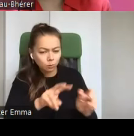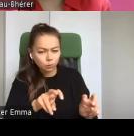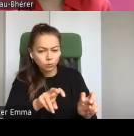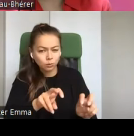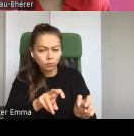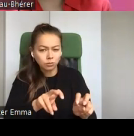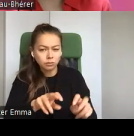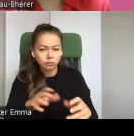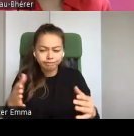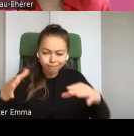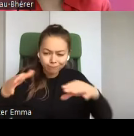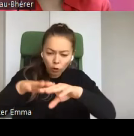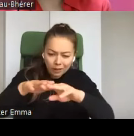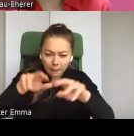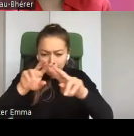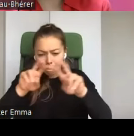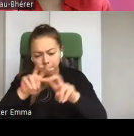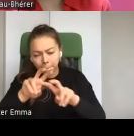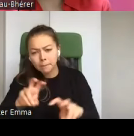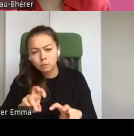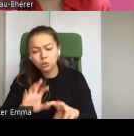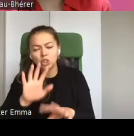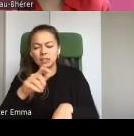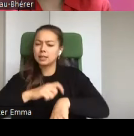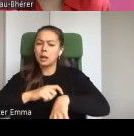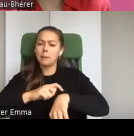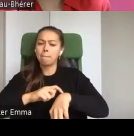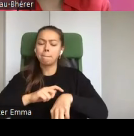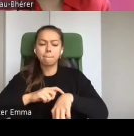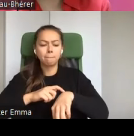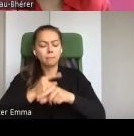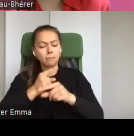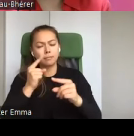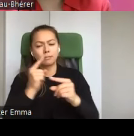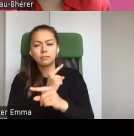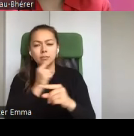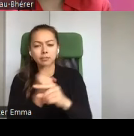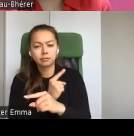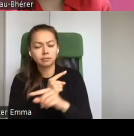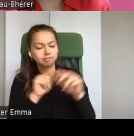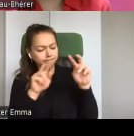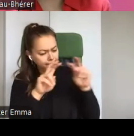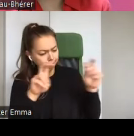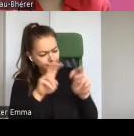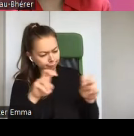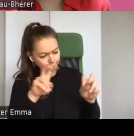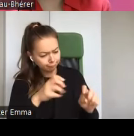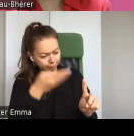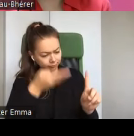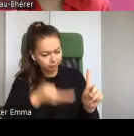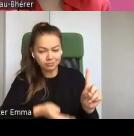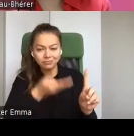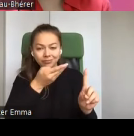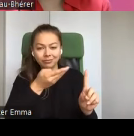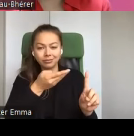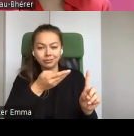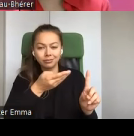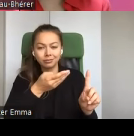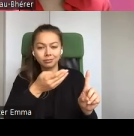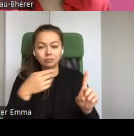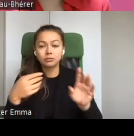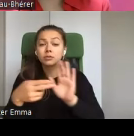overlap. Let's really take the time to decide that the diagnostic might be true,